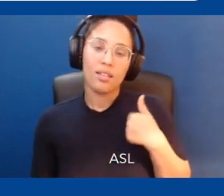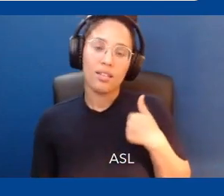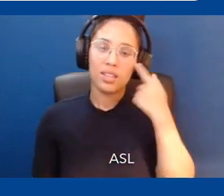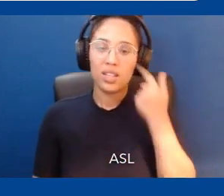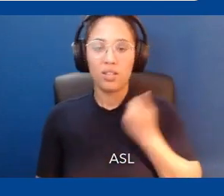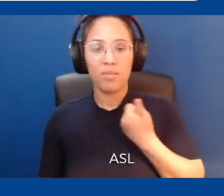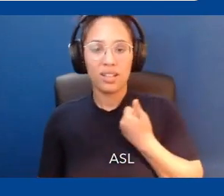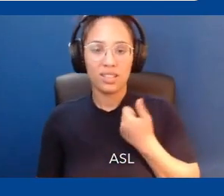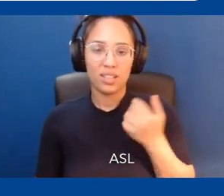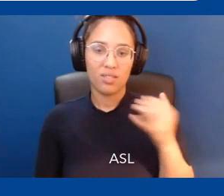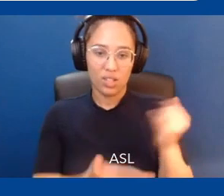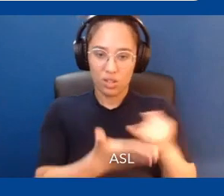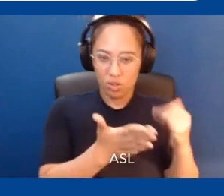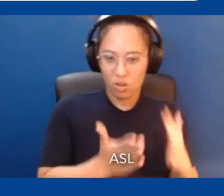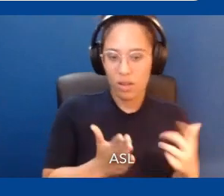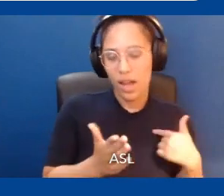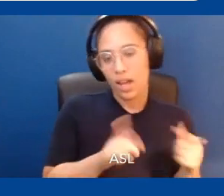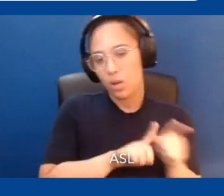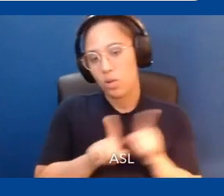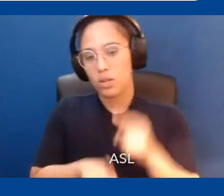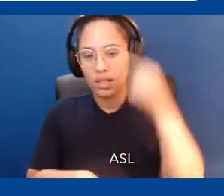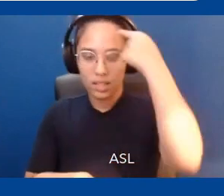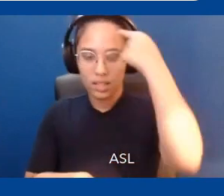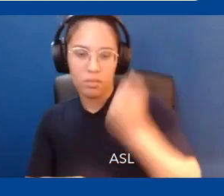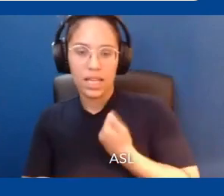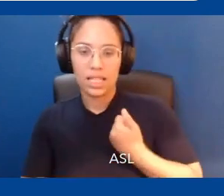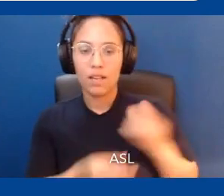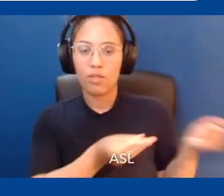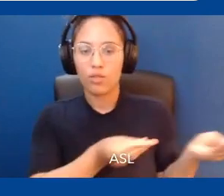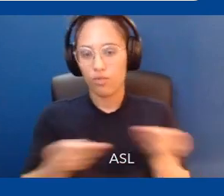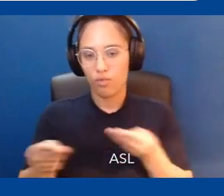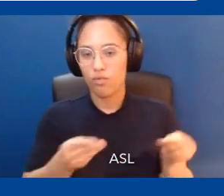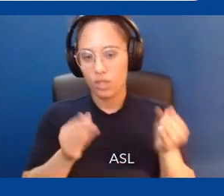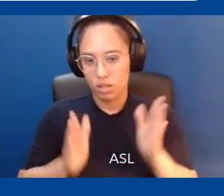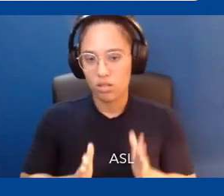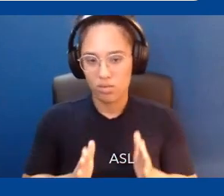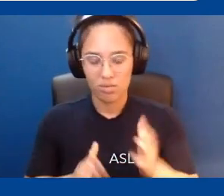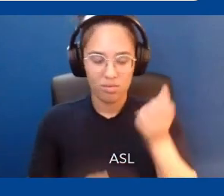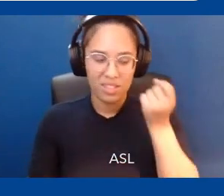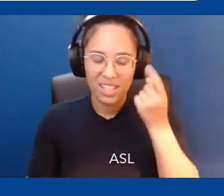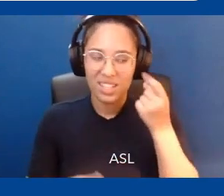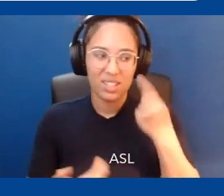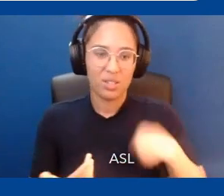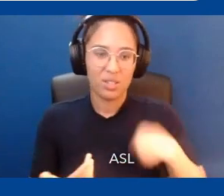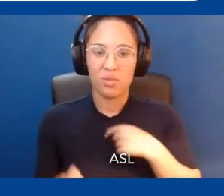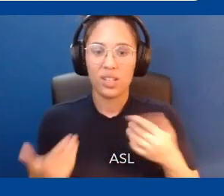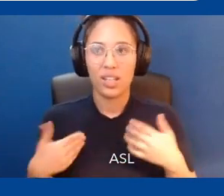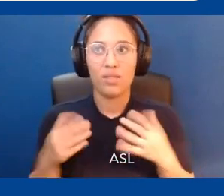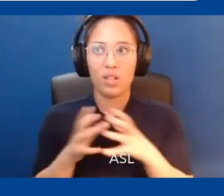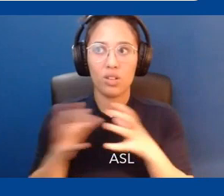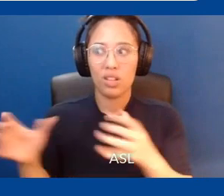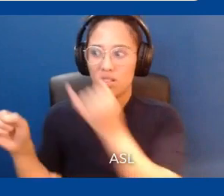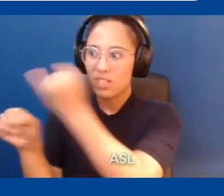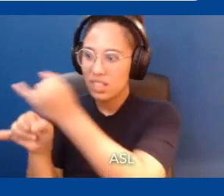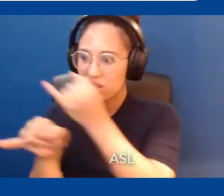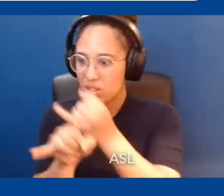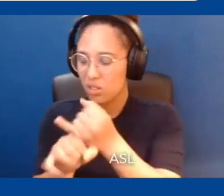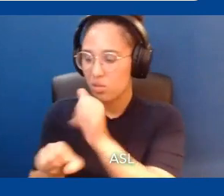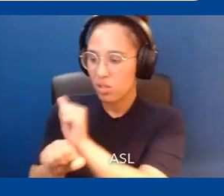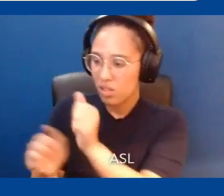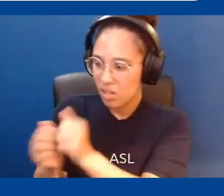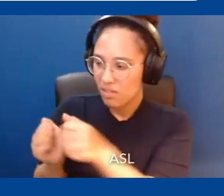as an artist, also as a facilitator, because we deal with so many like different institutional arrangement. And I think